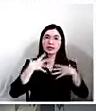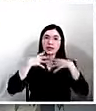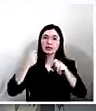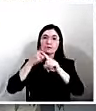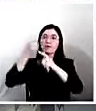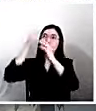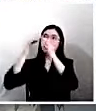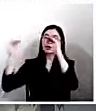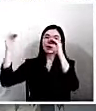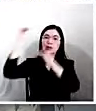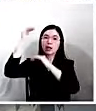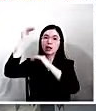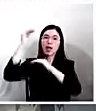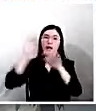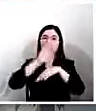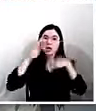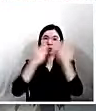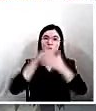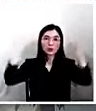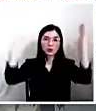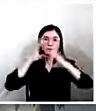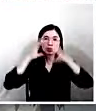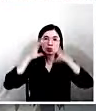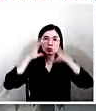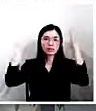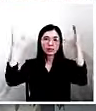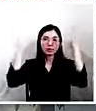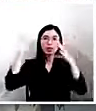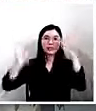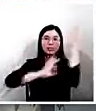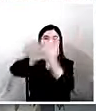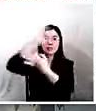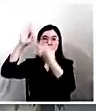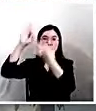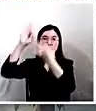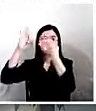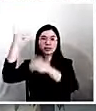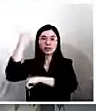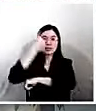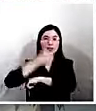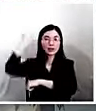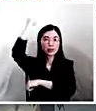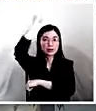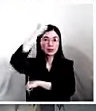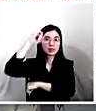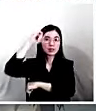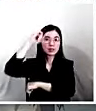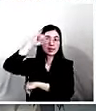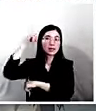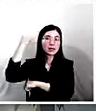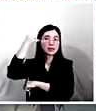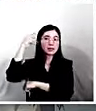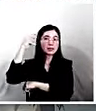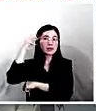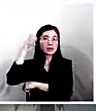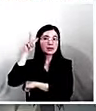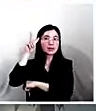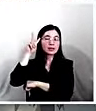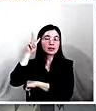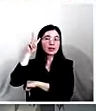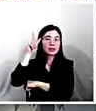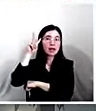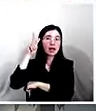in all who celebrate the feast day of Saint John Mary Vianney, that we